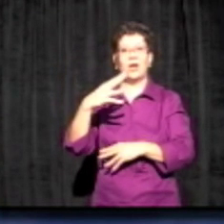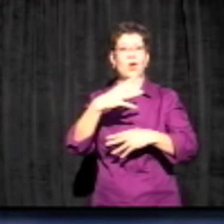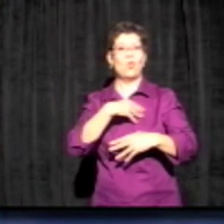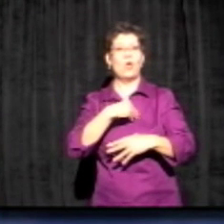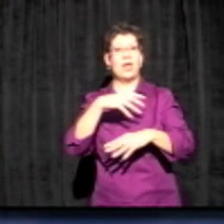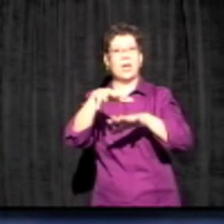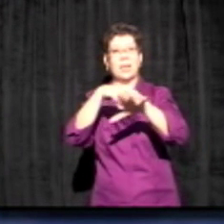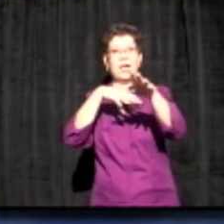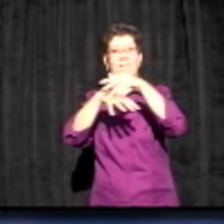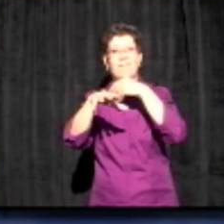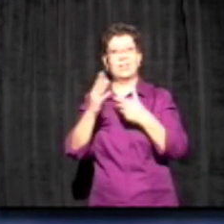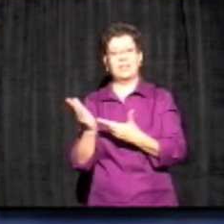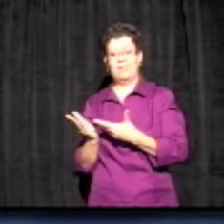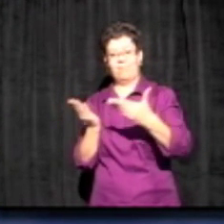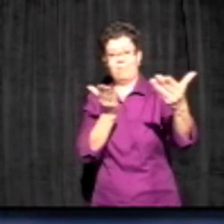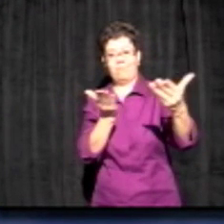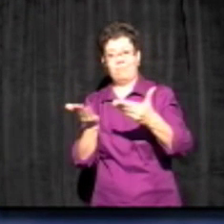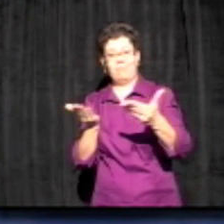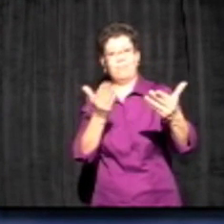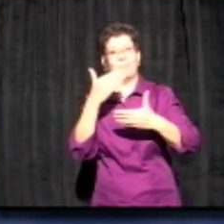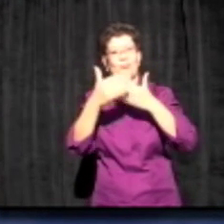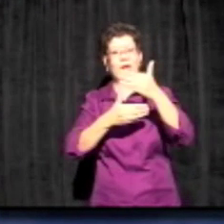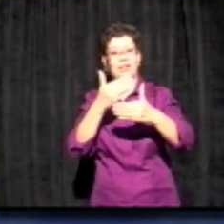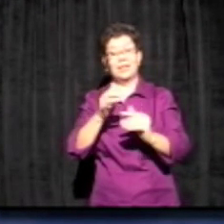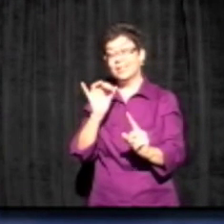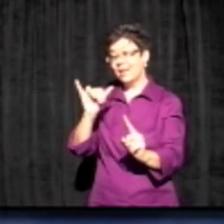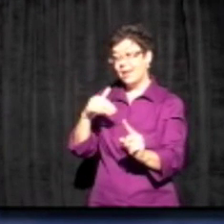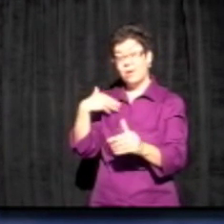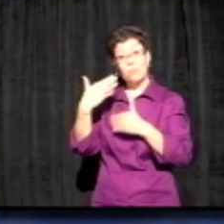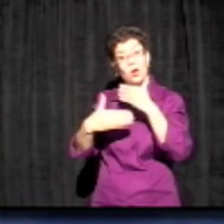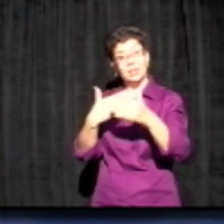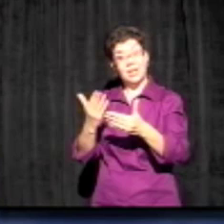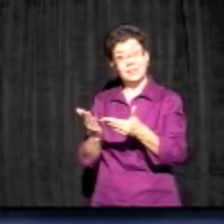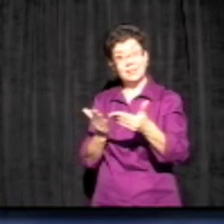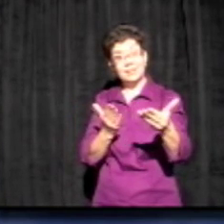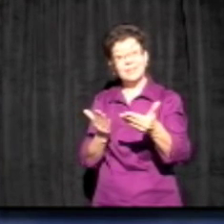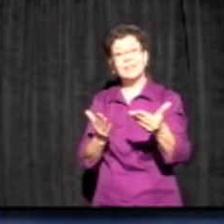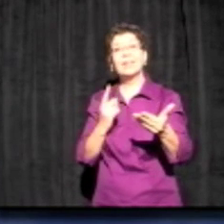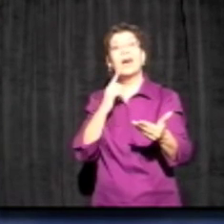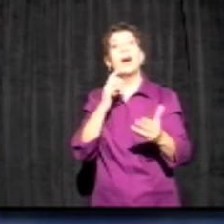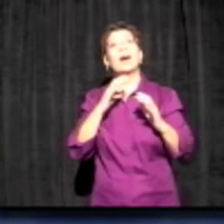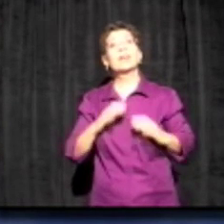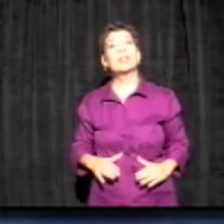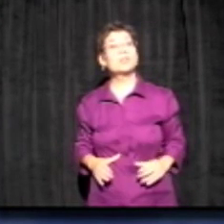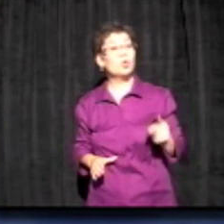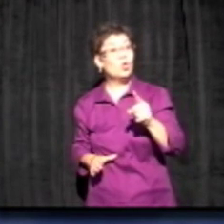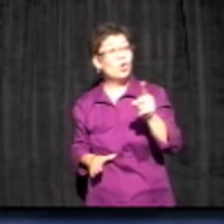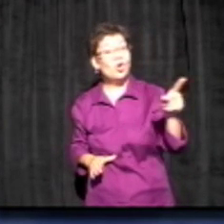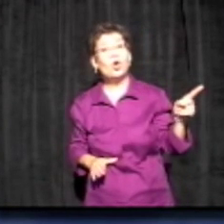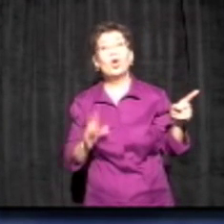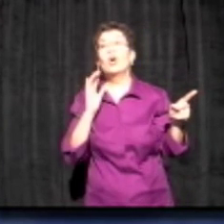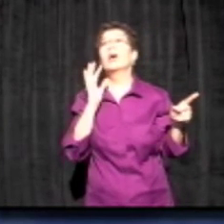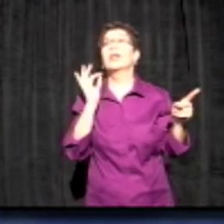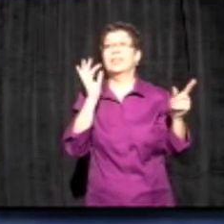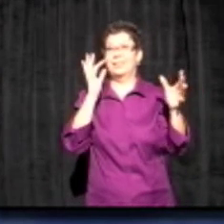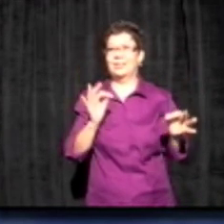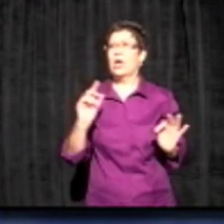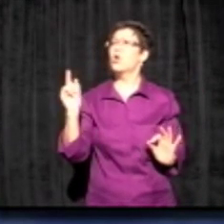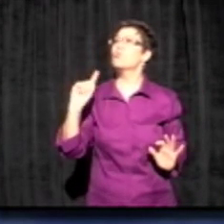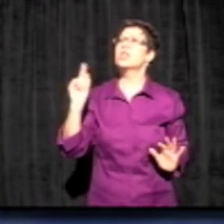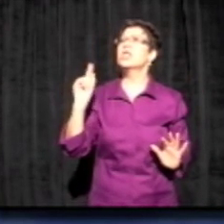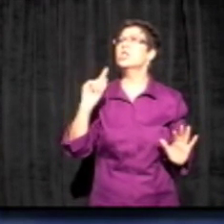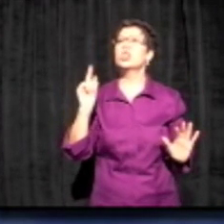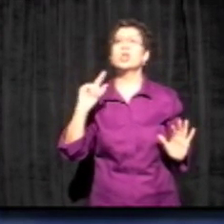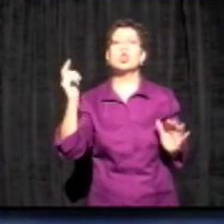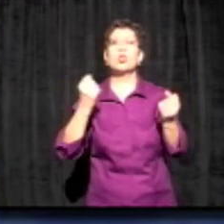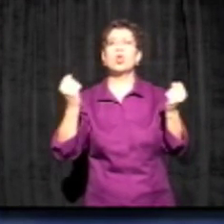delivery process. The foundation of this process is that the customer can decide where they want